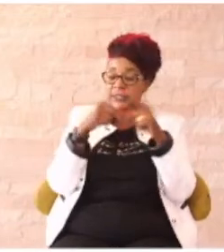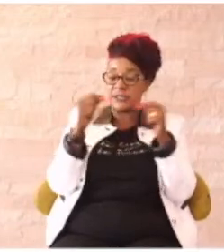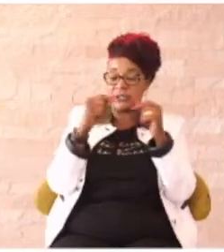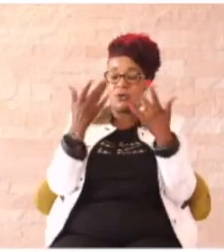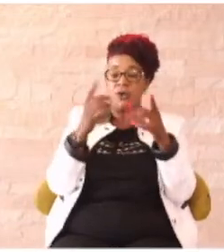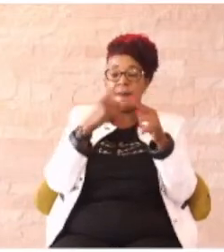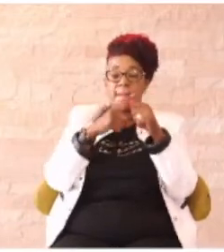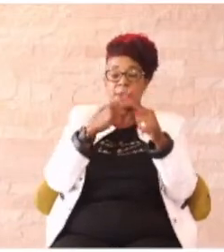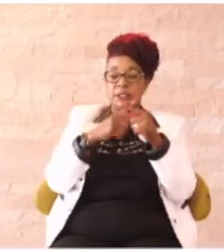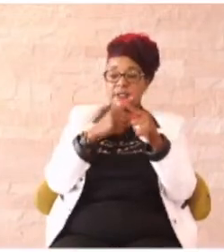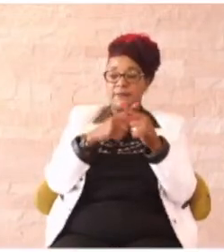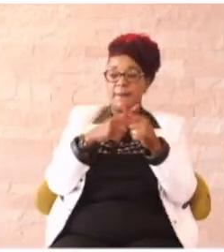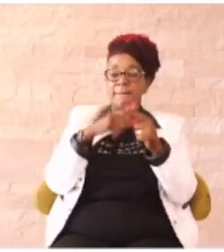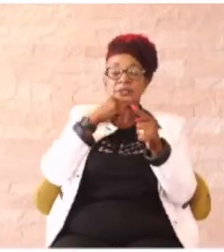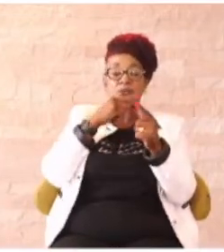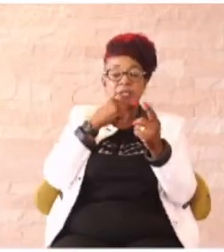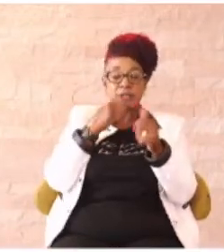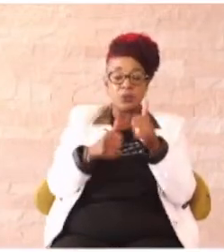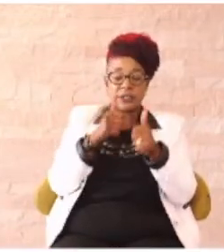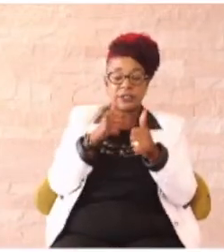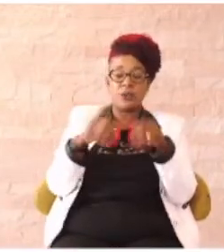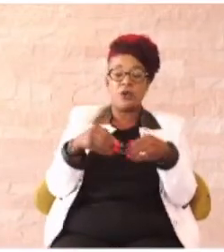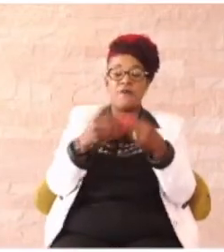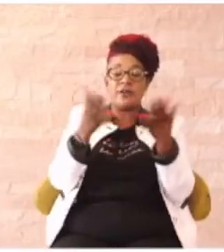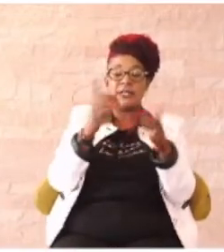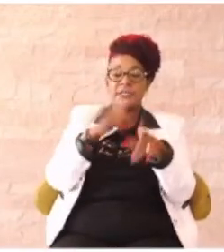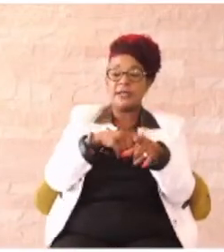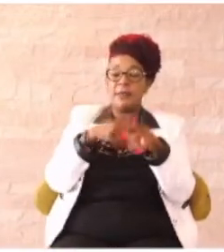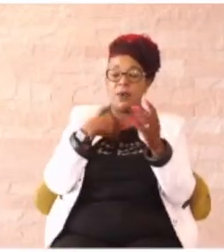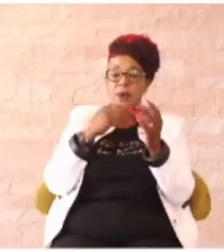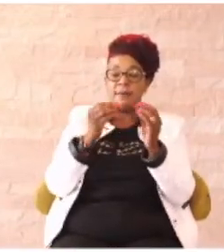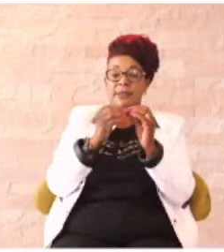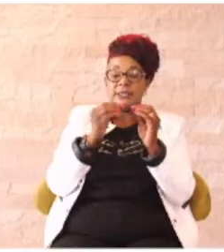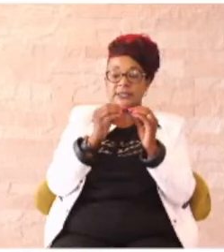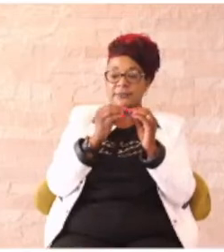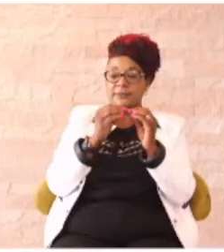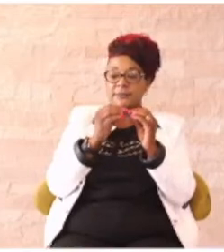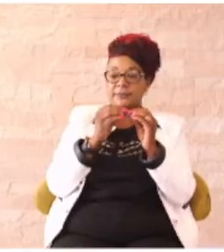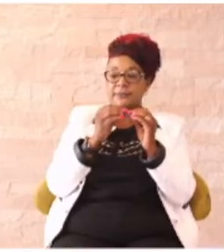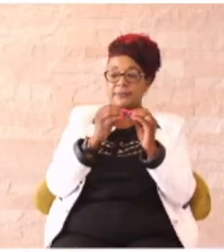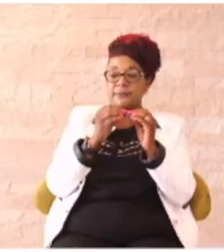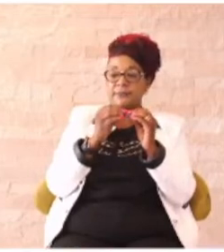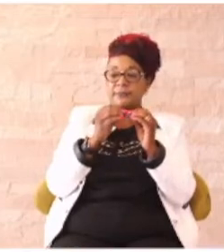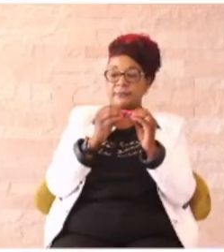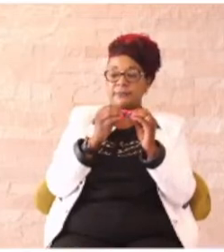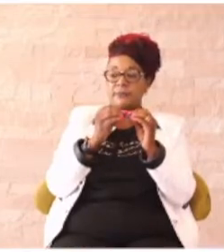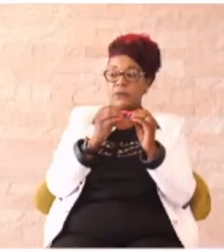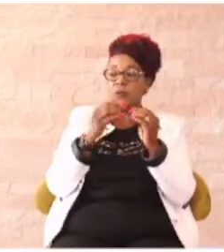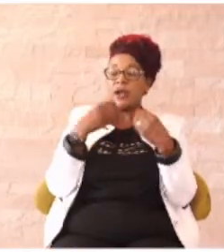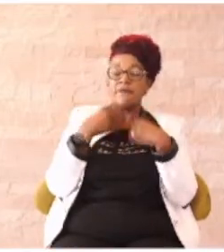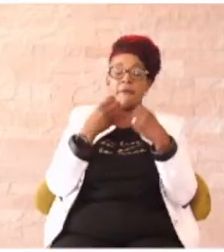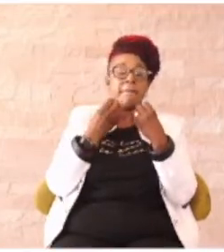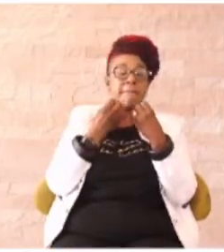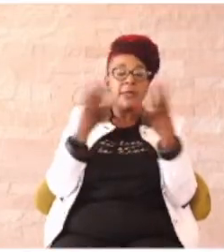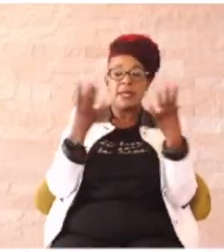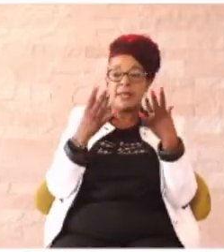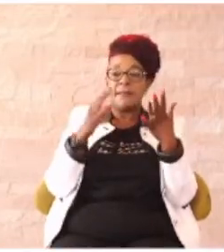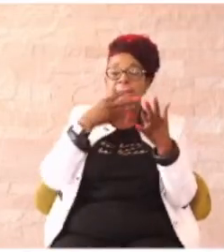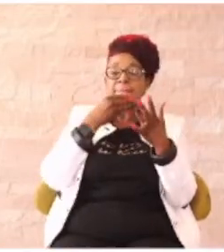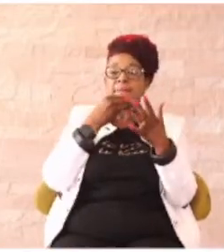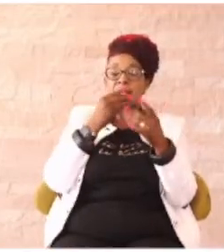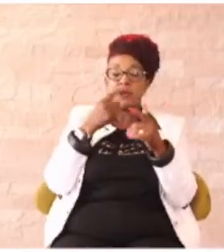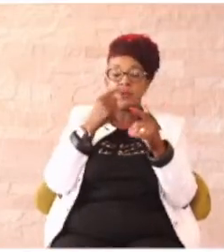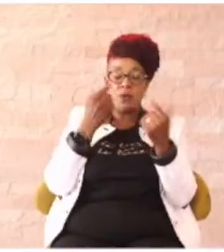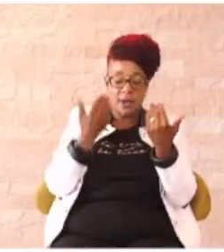positive masculinity that we convey during our male engagement trainings. We are seeing very many men who are